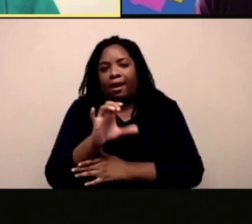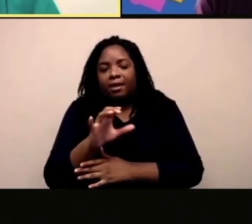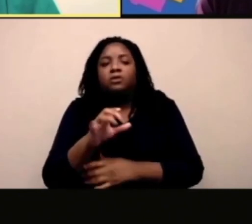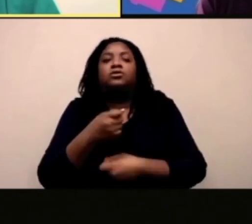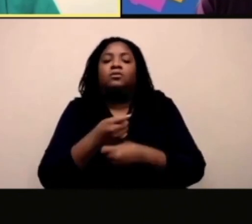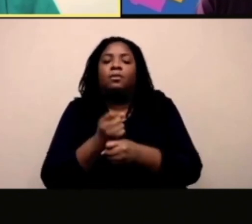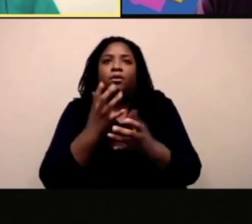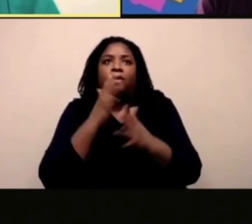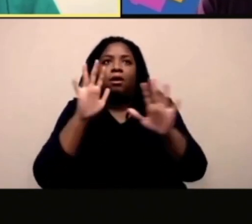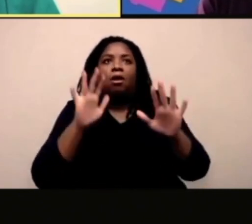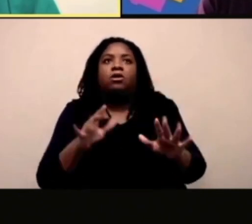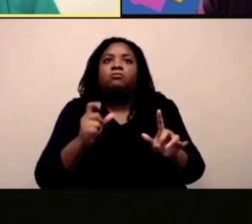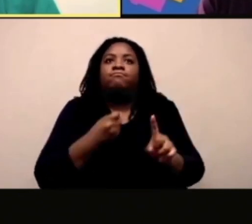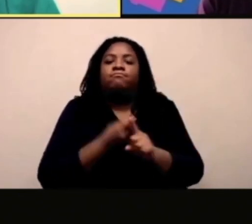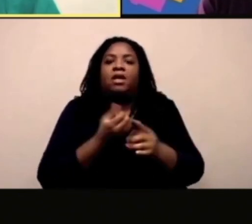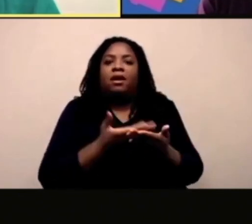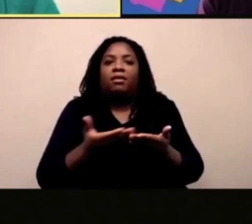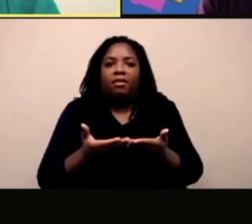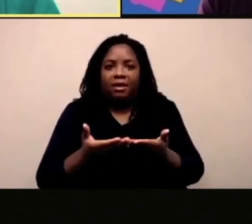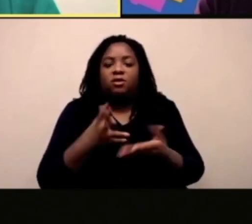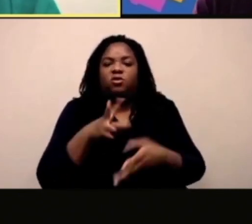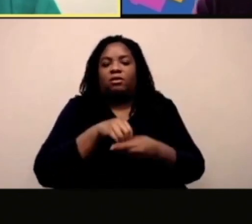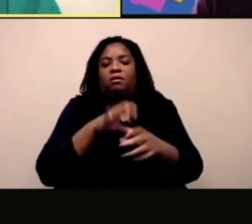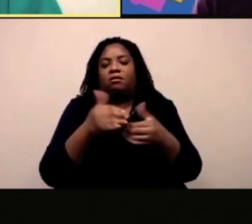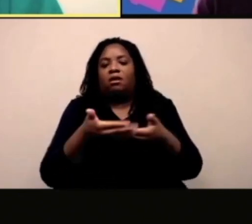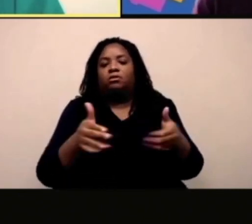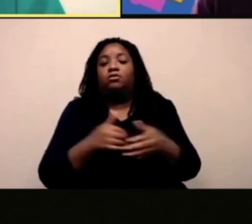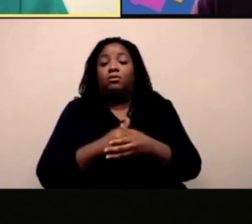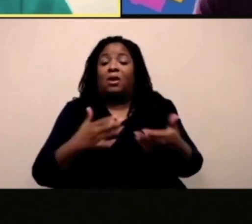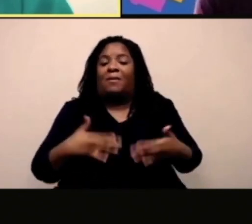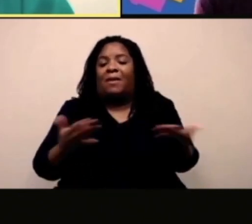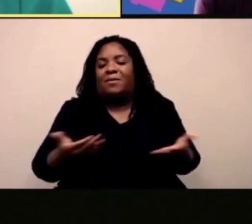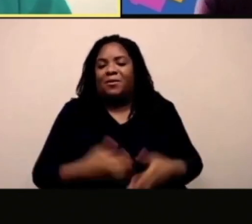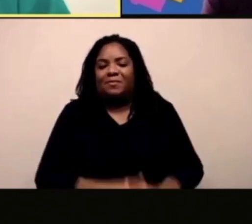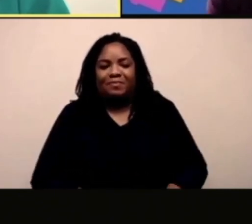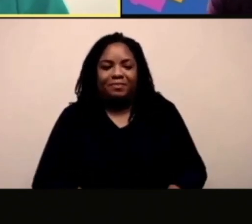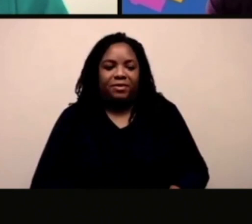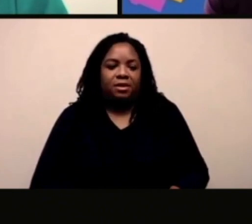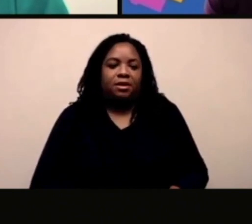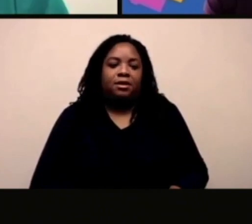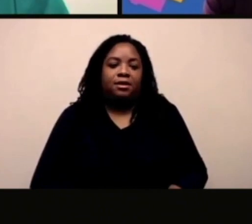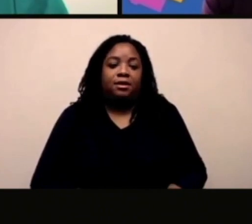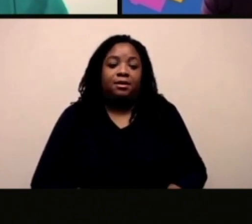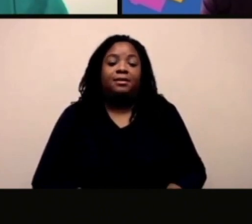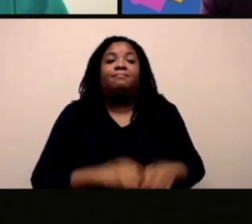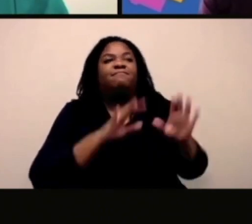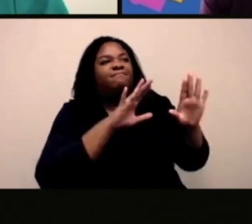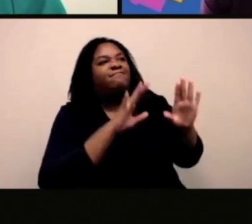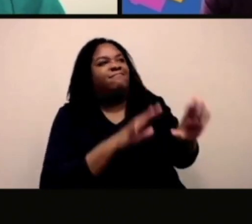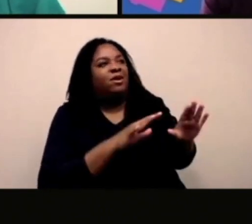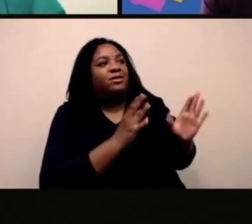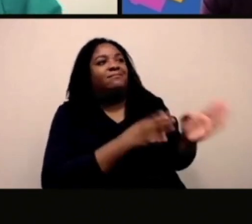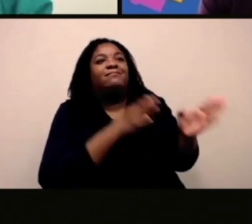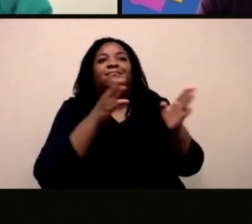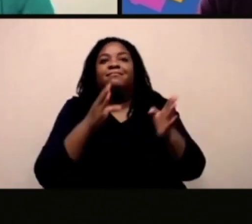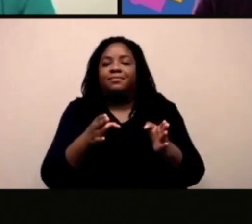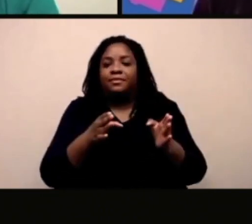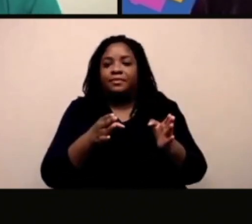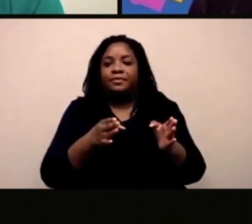things that I've been able to do in my classroom. So happy to be here. All right, awesome. Next up, I'm going